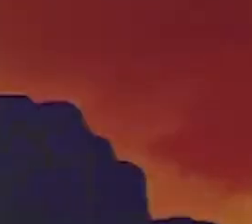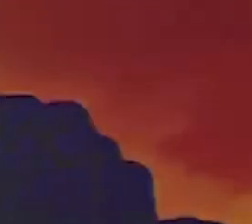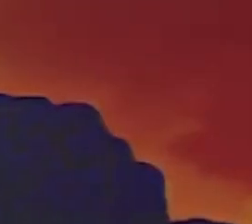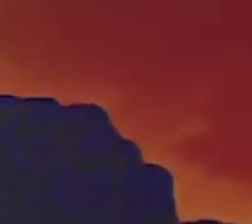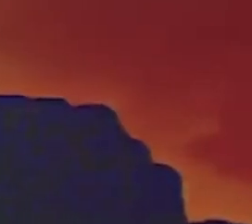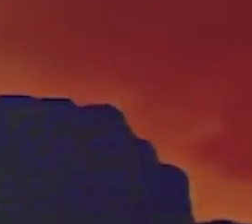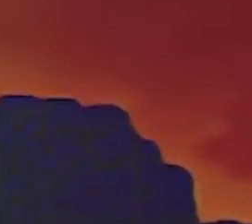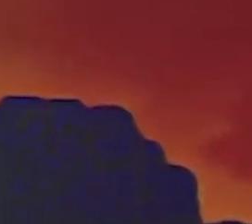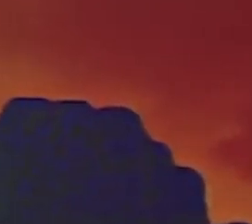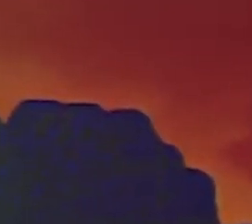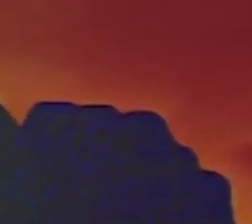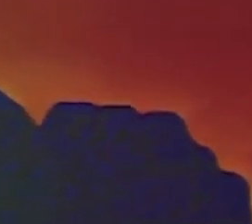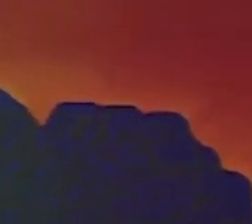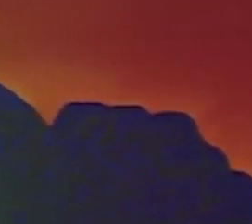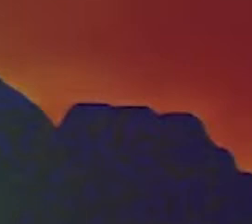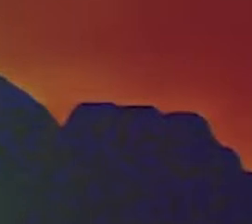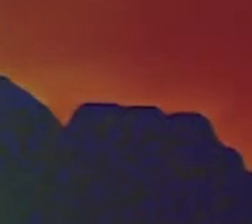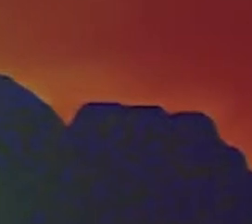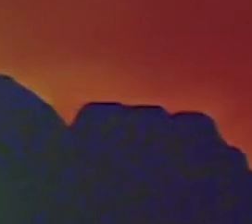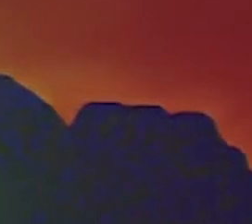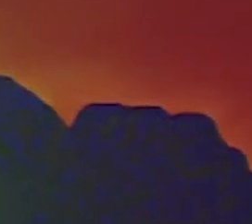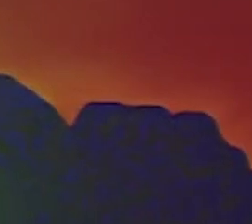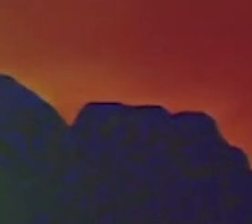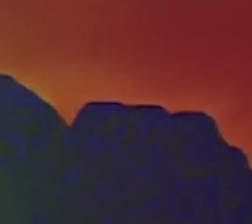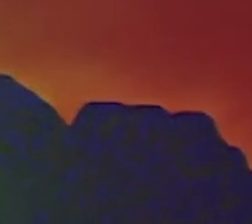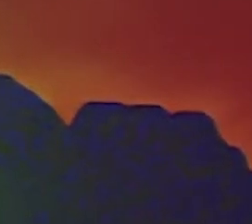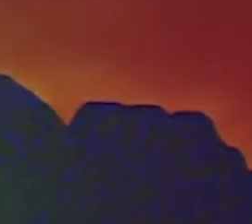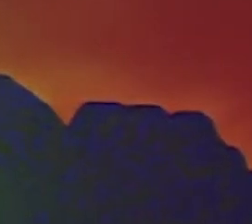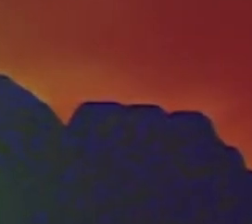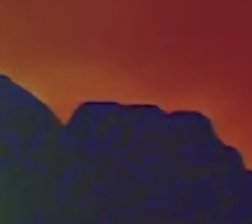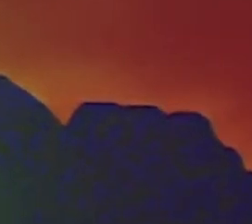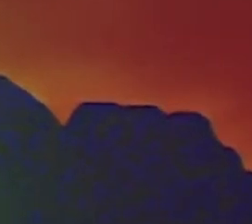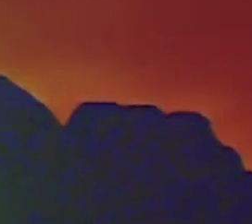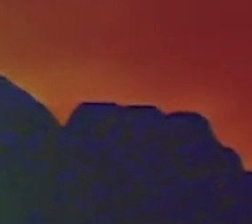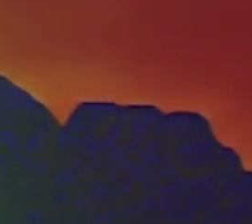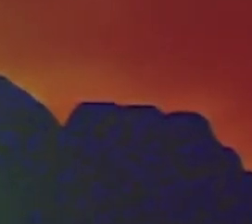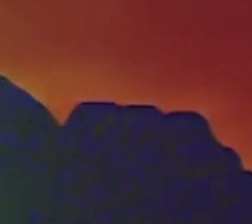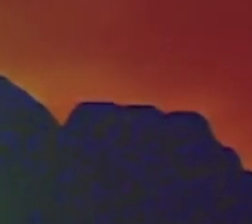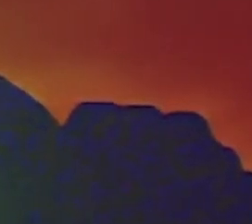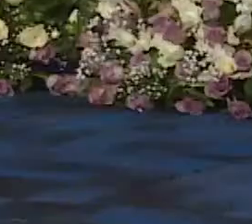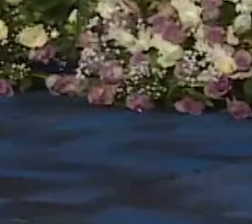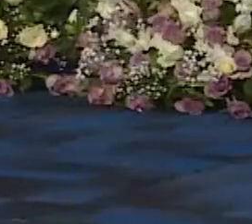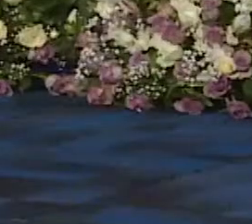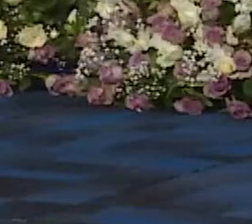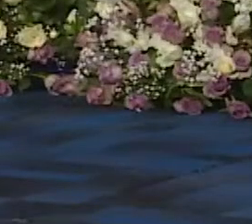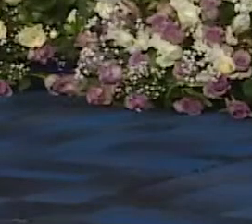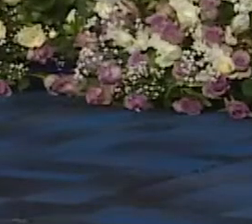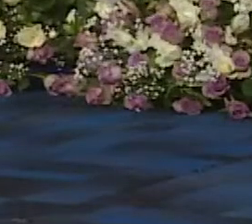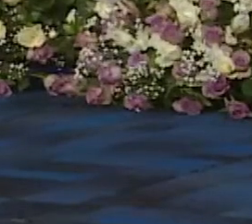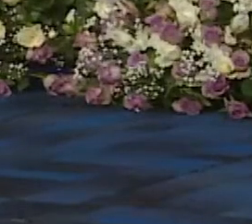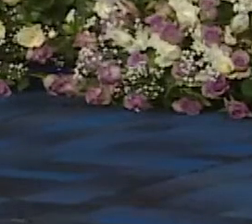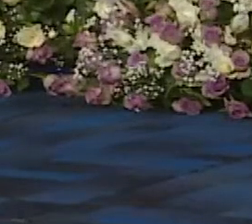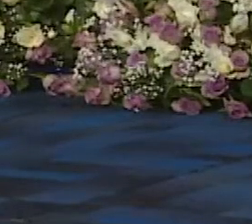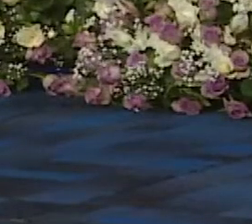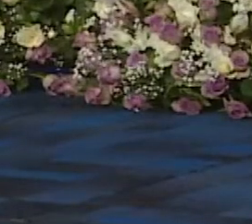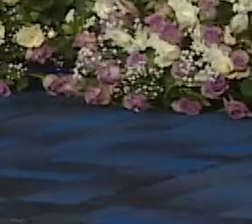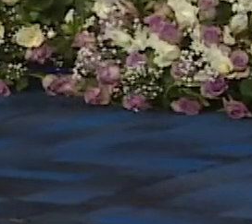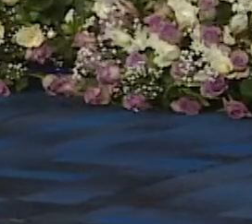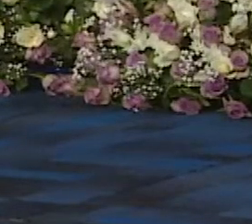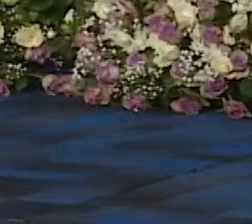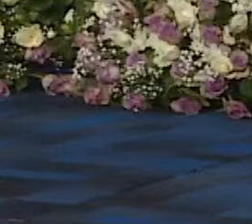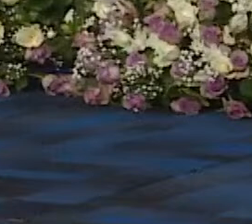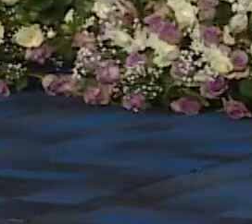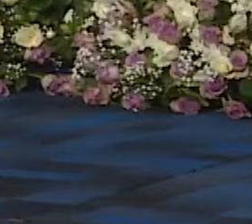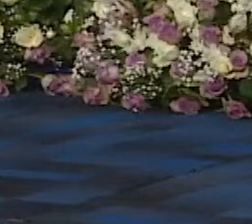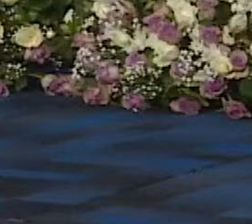you so much. God is using you. You know, we have a special group of people here today. We call them those